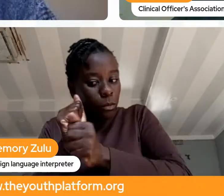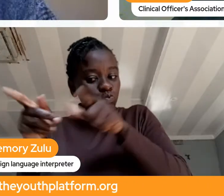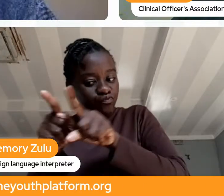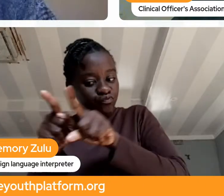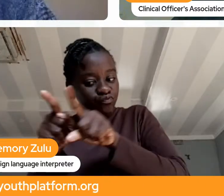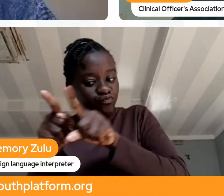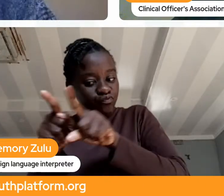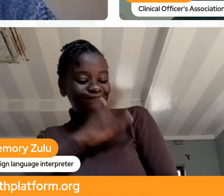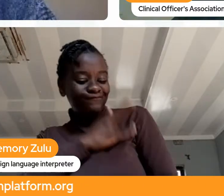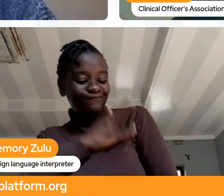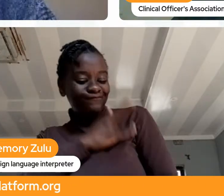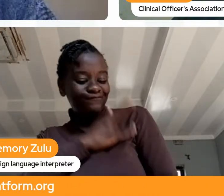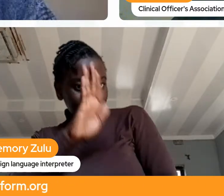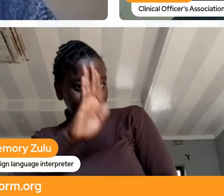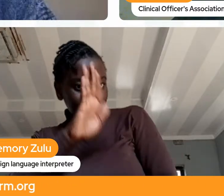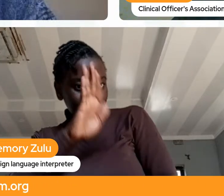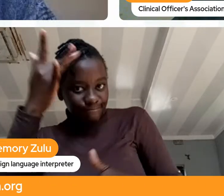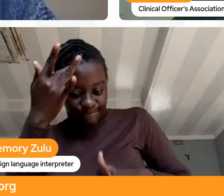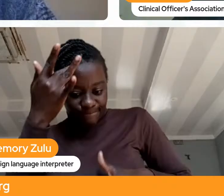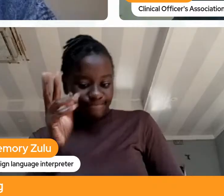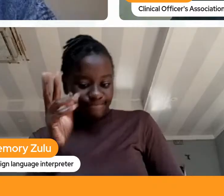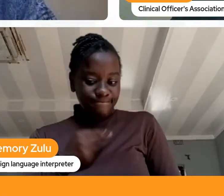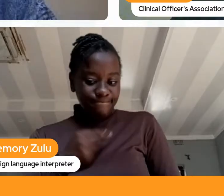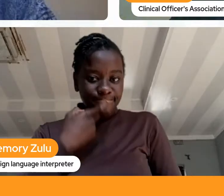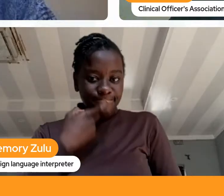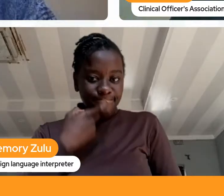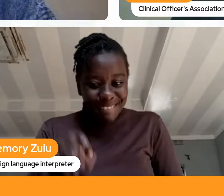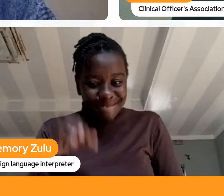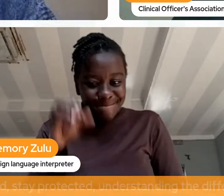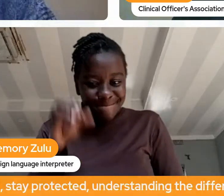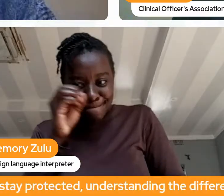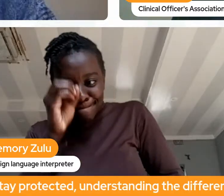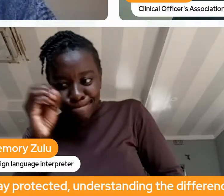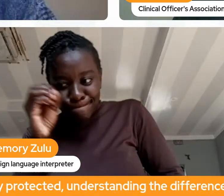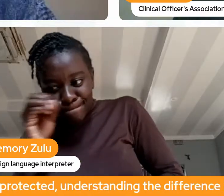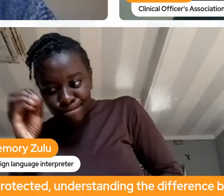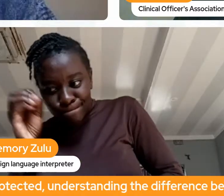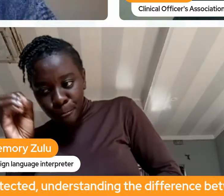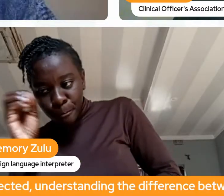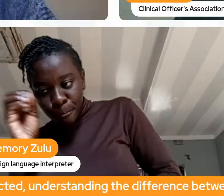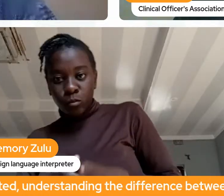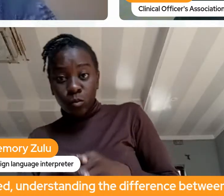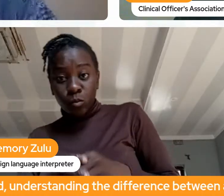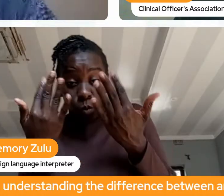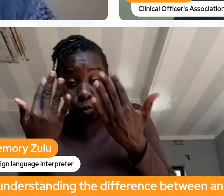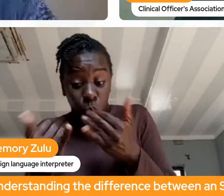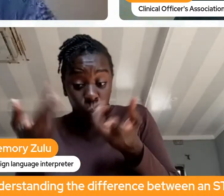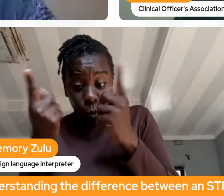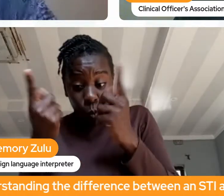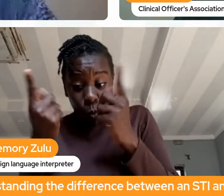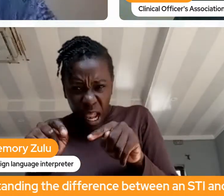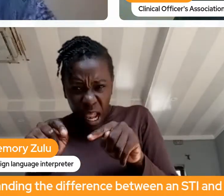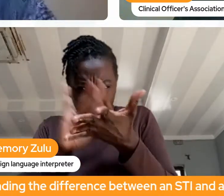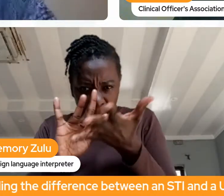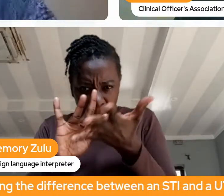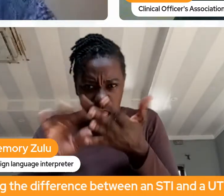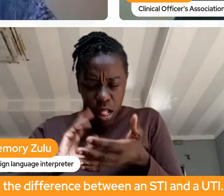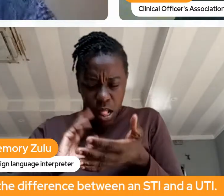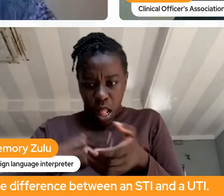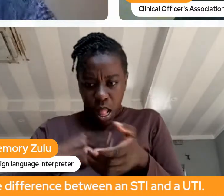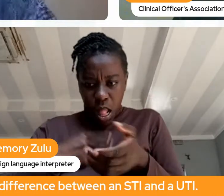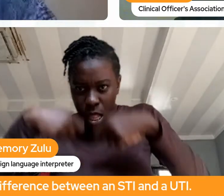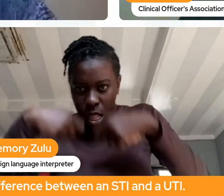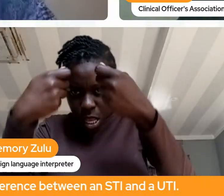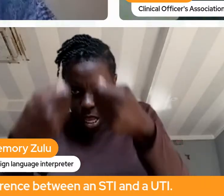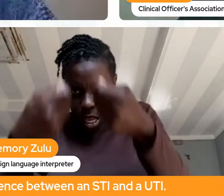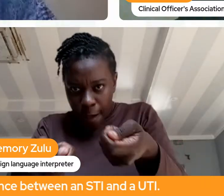your treatment, you come again, we retest you until we confirm that you are truly negative. And that's